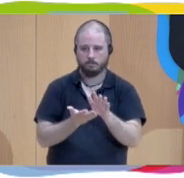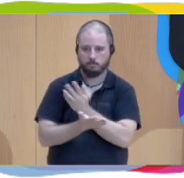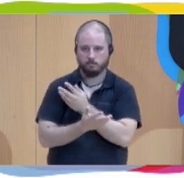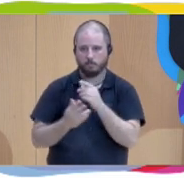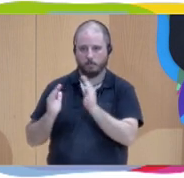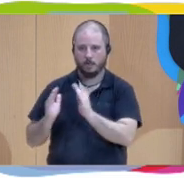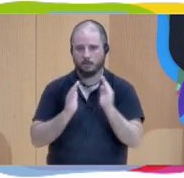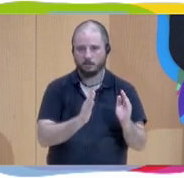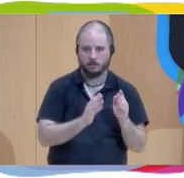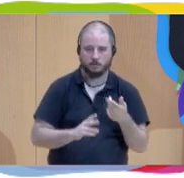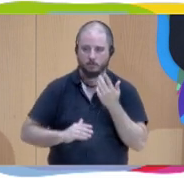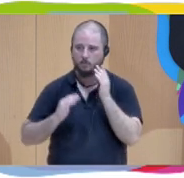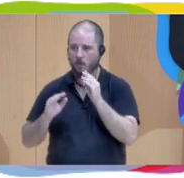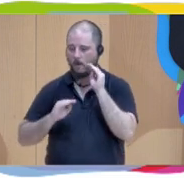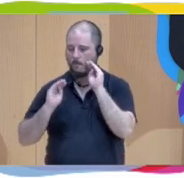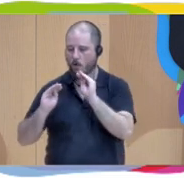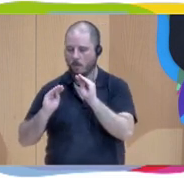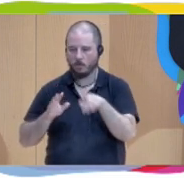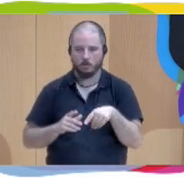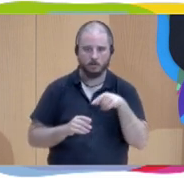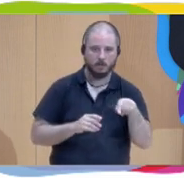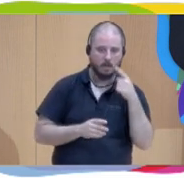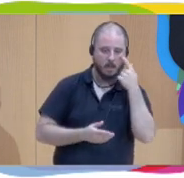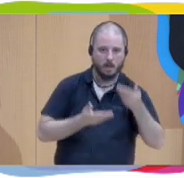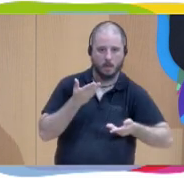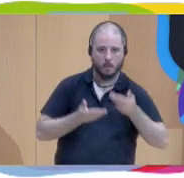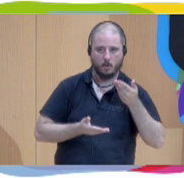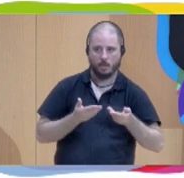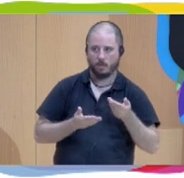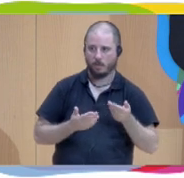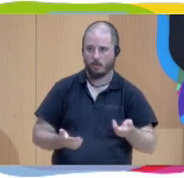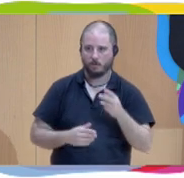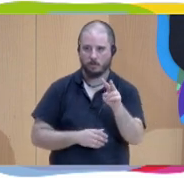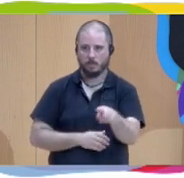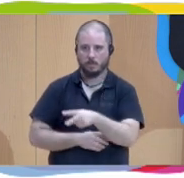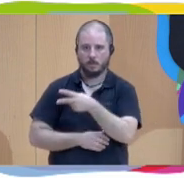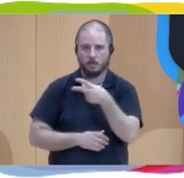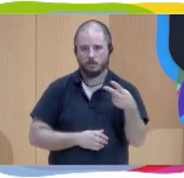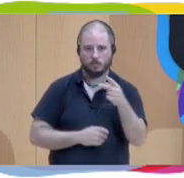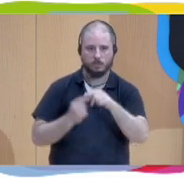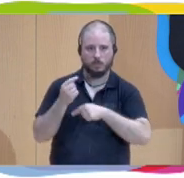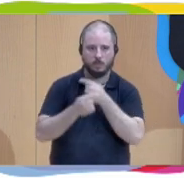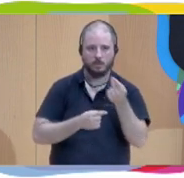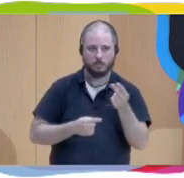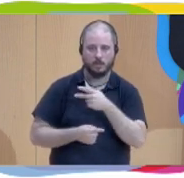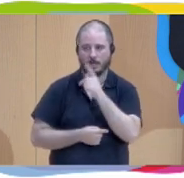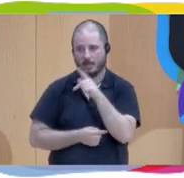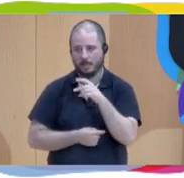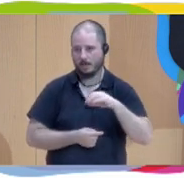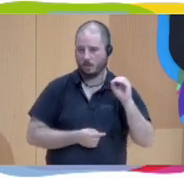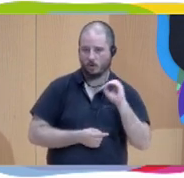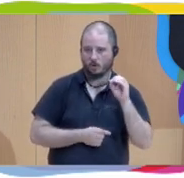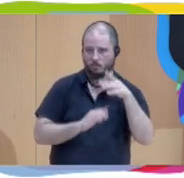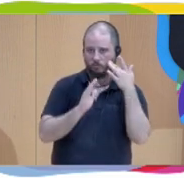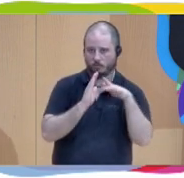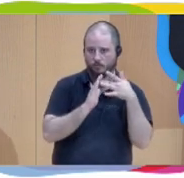Katri and Oti are telling about the results. Quite many more hours on the top of that because all trainees